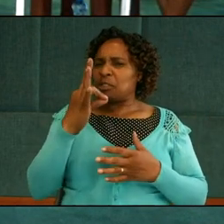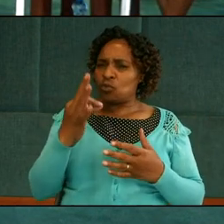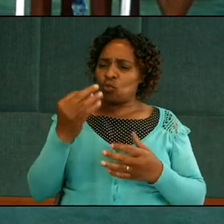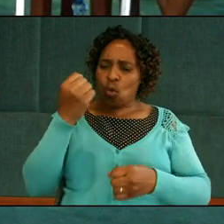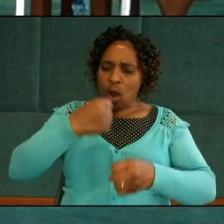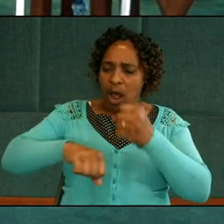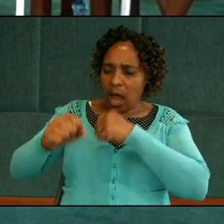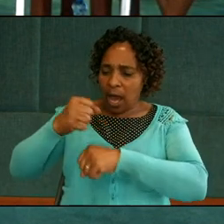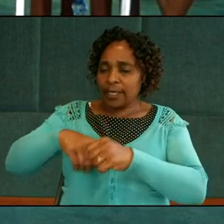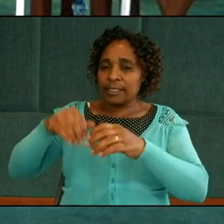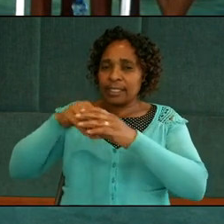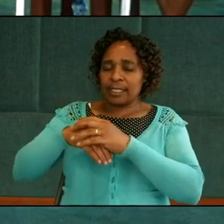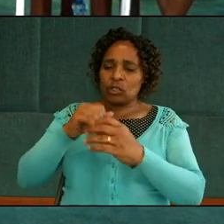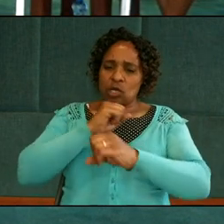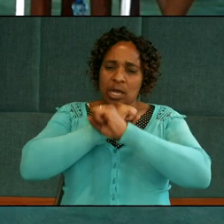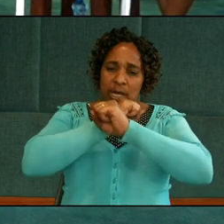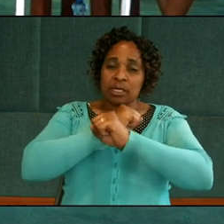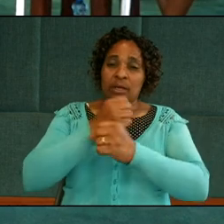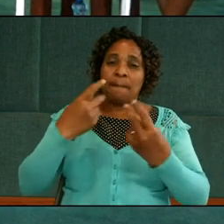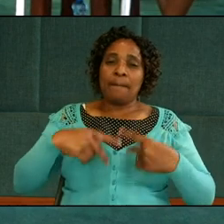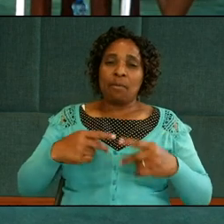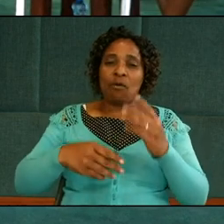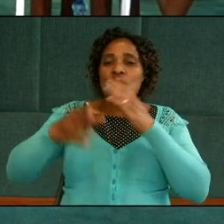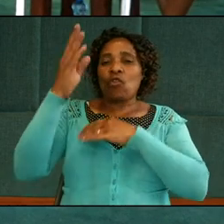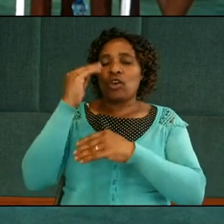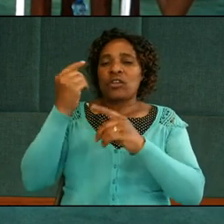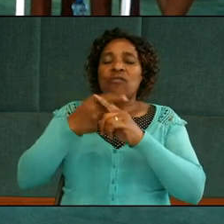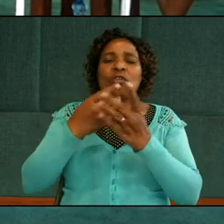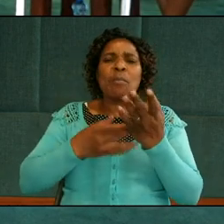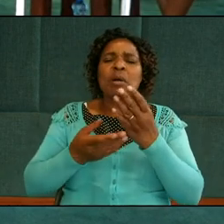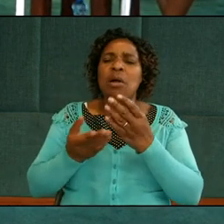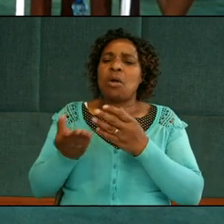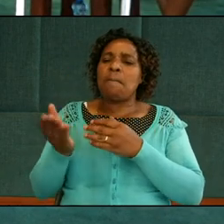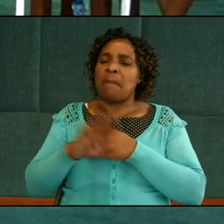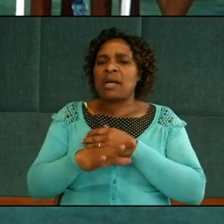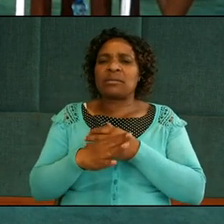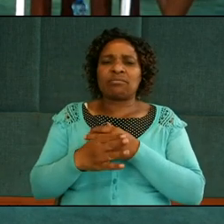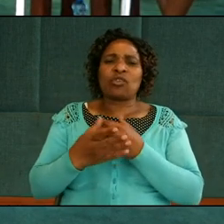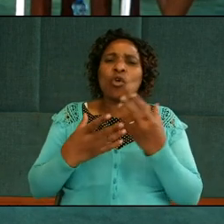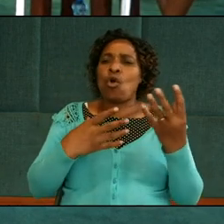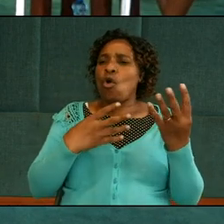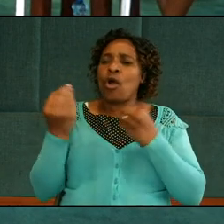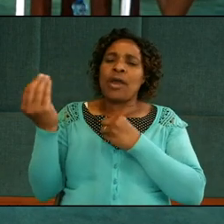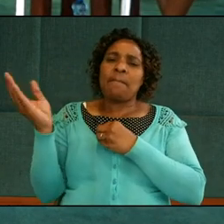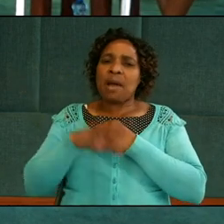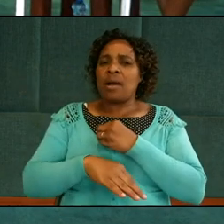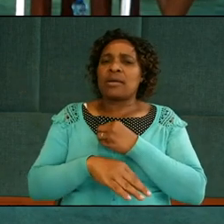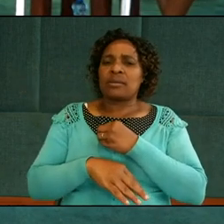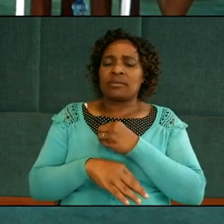play in safeguarding God's people from backsliding? Silas?